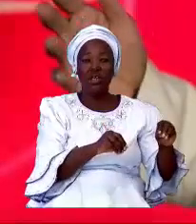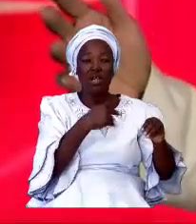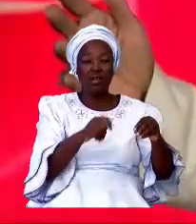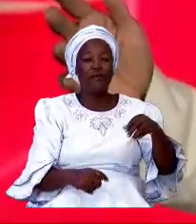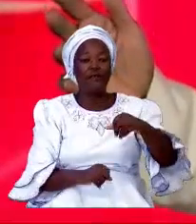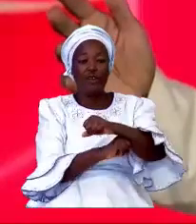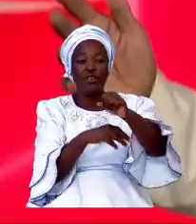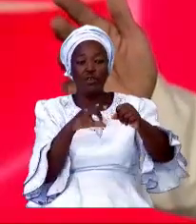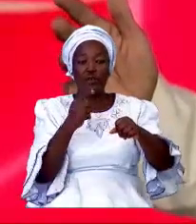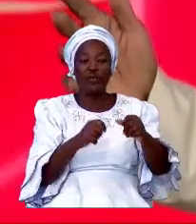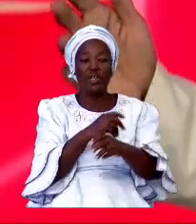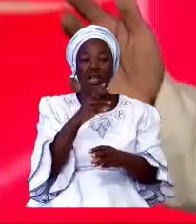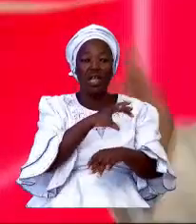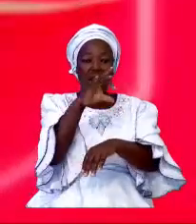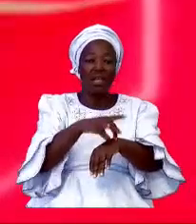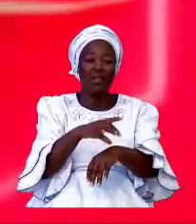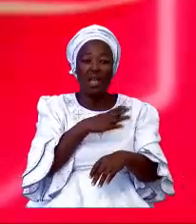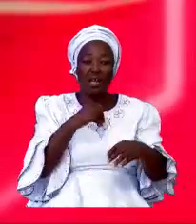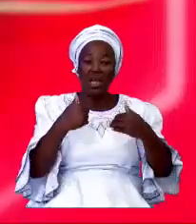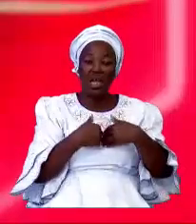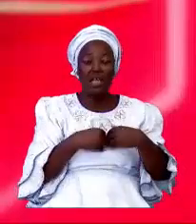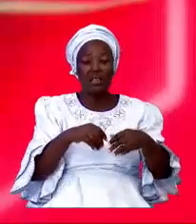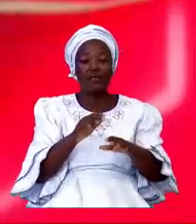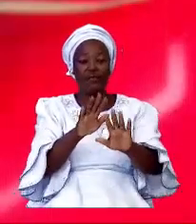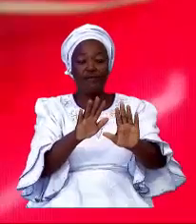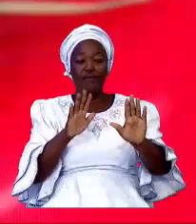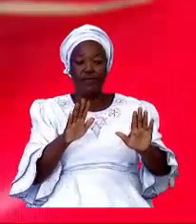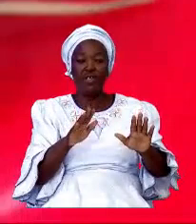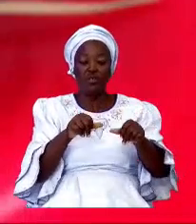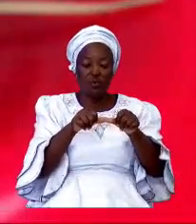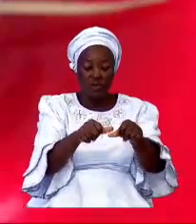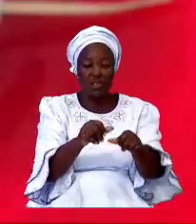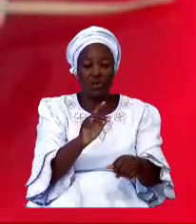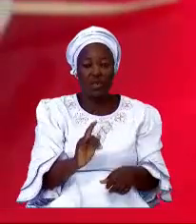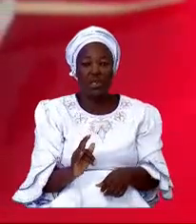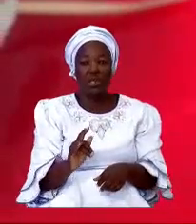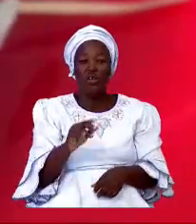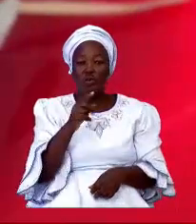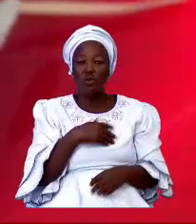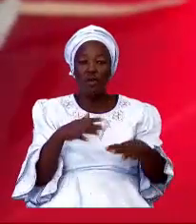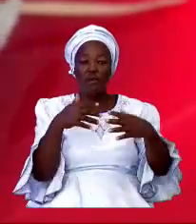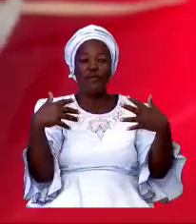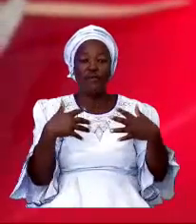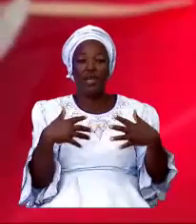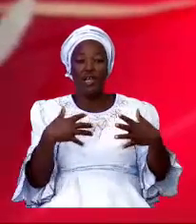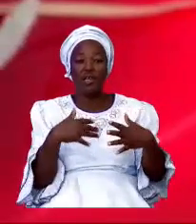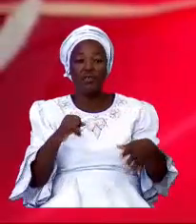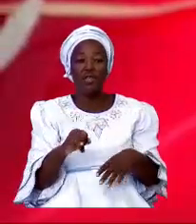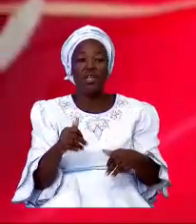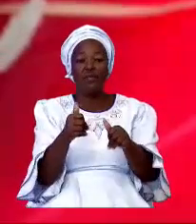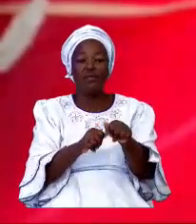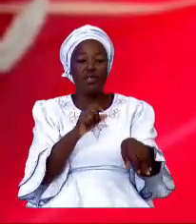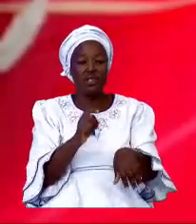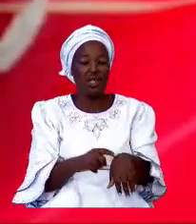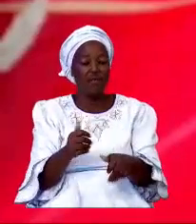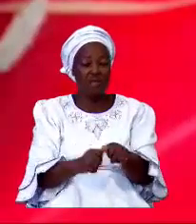and laid the foundations of the earth, and has feared continually. You